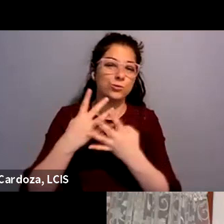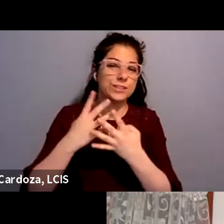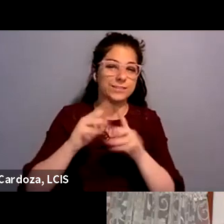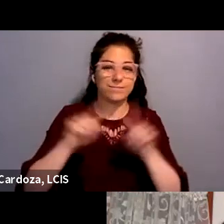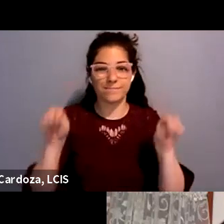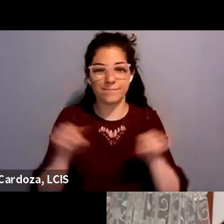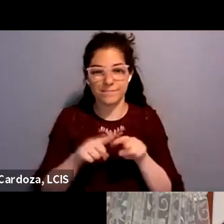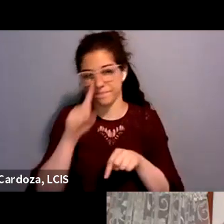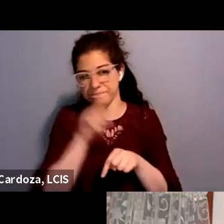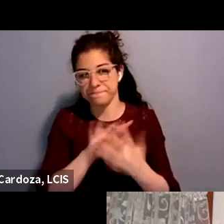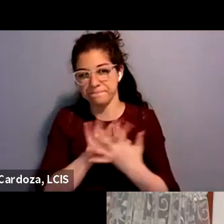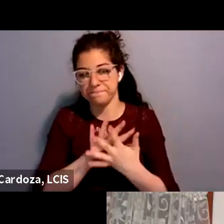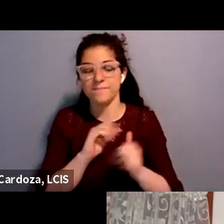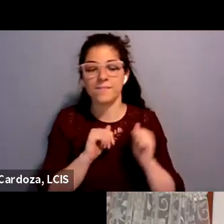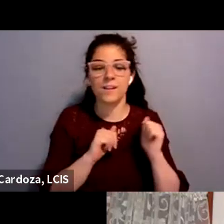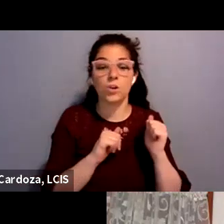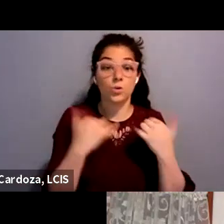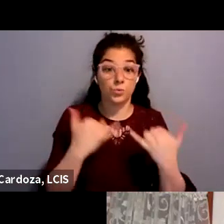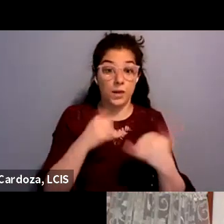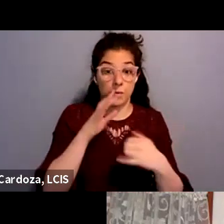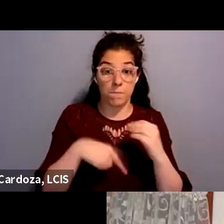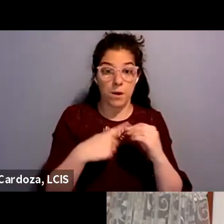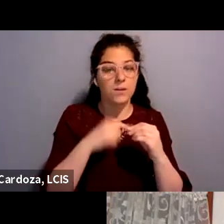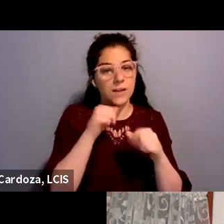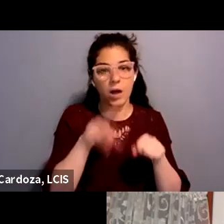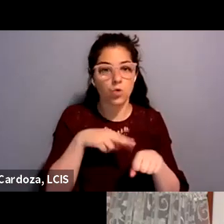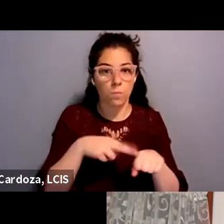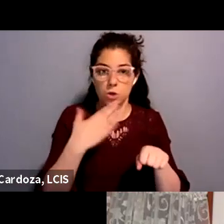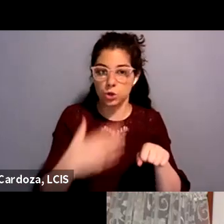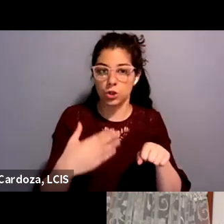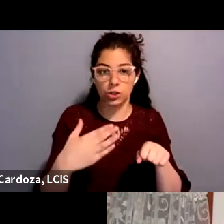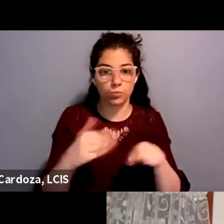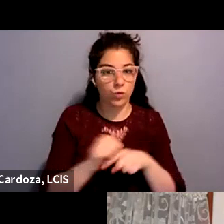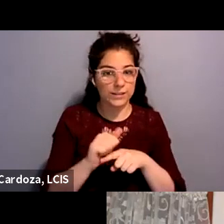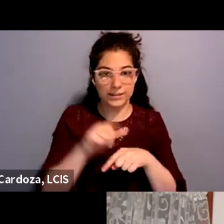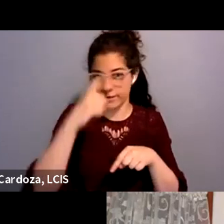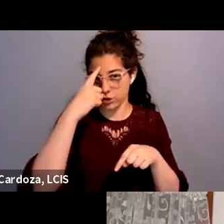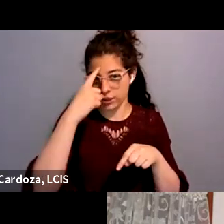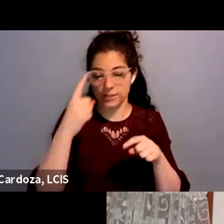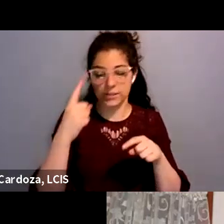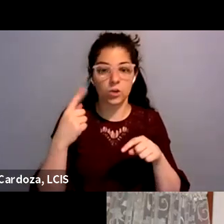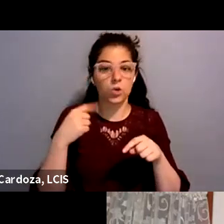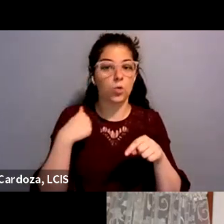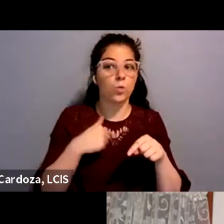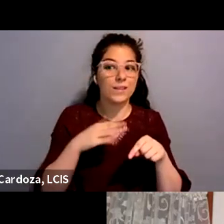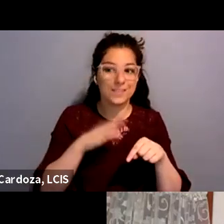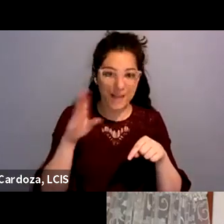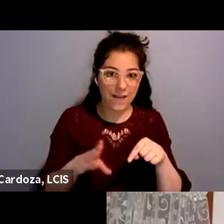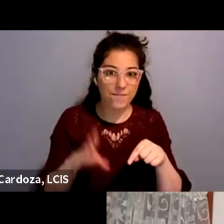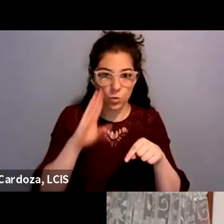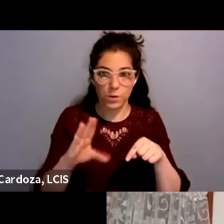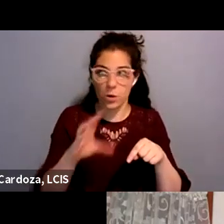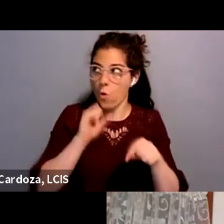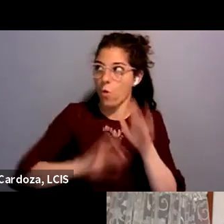What we're speaking about today is not normal good governance practices. We're not, and we never will be again in the old